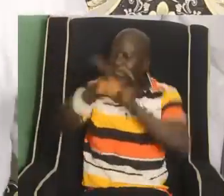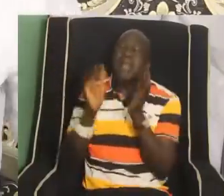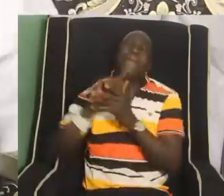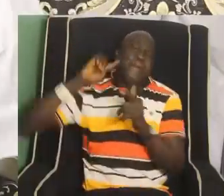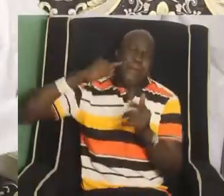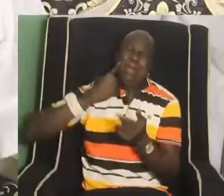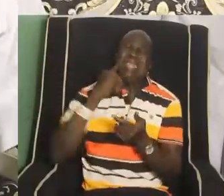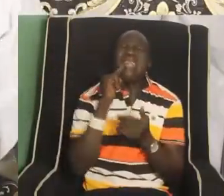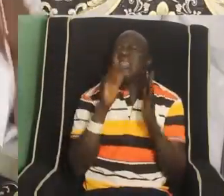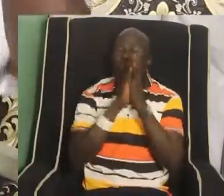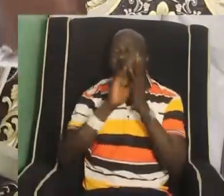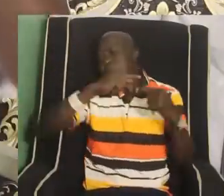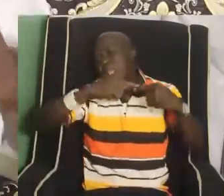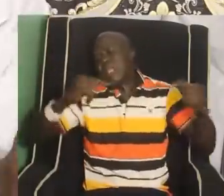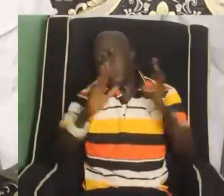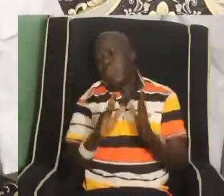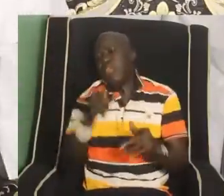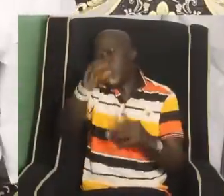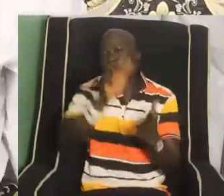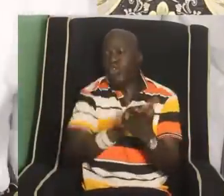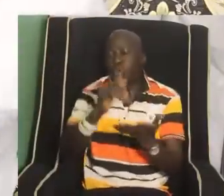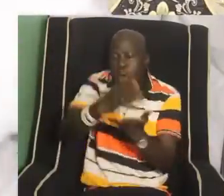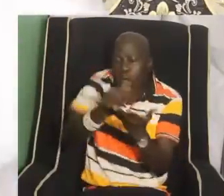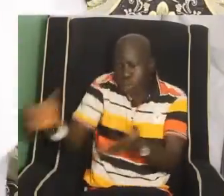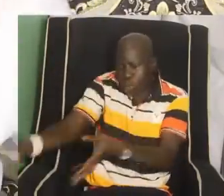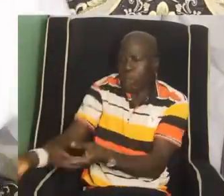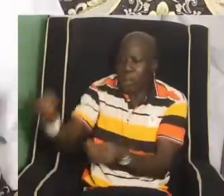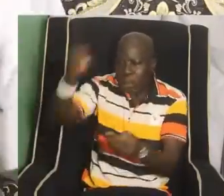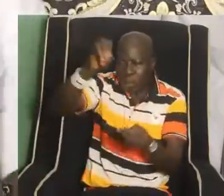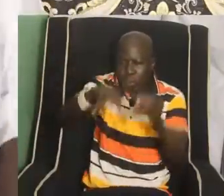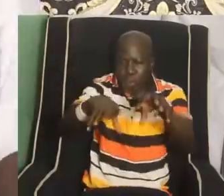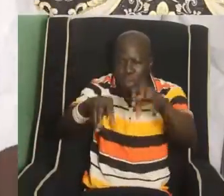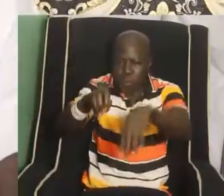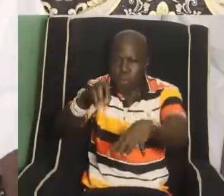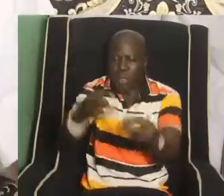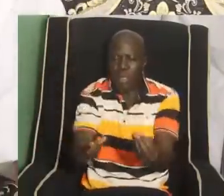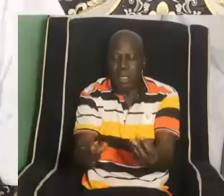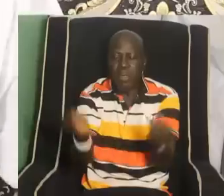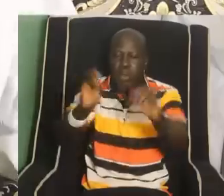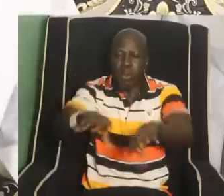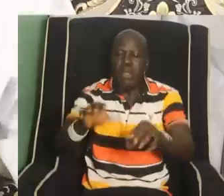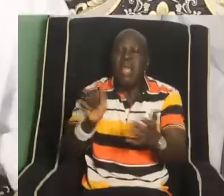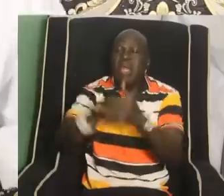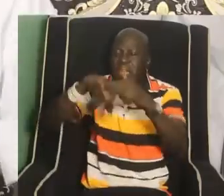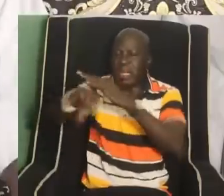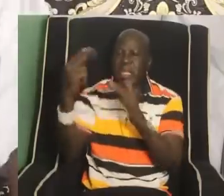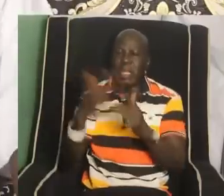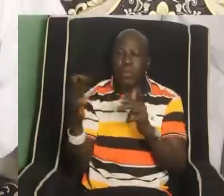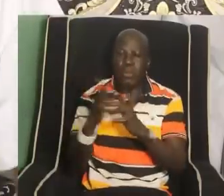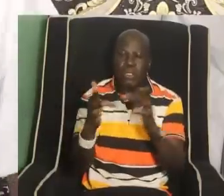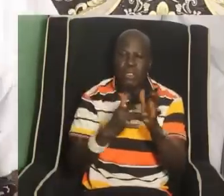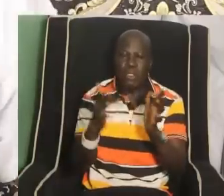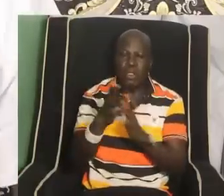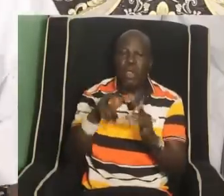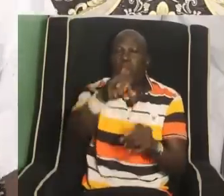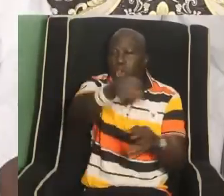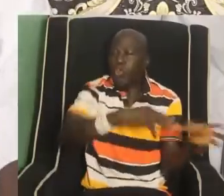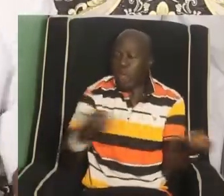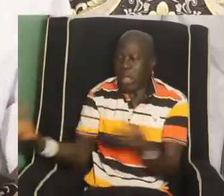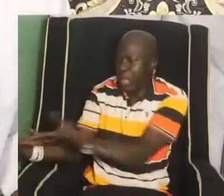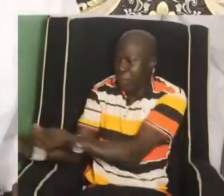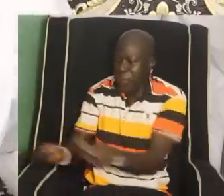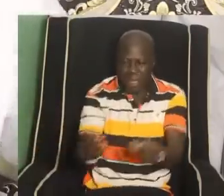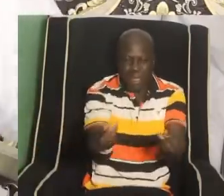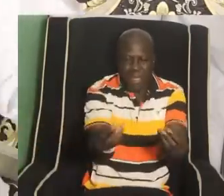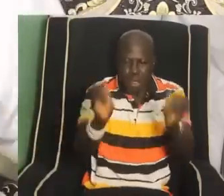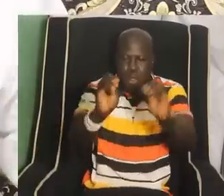ni. The person beat the enemy. Ìwọ ló máa bu yẹ̀pẹ̀lẹ̀ lórí. You are the one that is very dead. Ẹ̀kú àṣàkáṣà. In the name of Jesus. Ìwọ ló bu yẹ̀pẹ̀lẹ̀